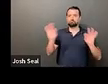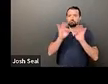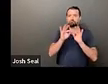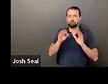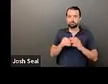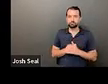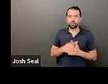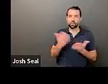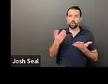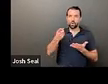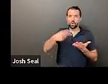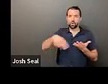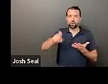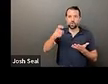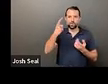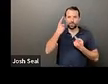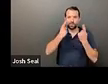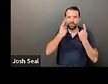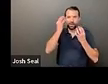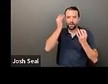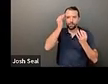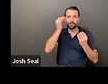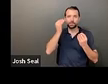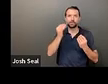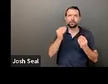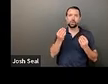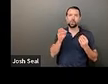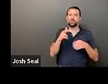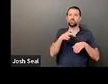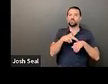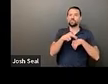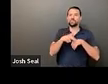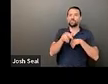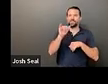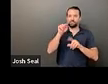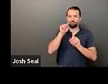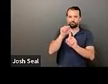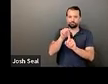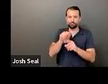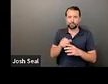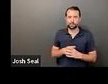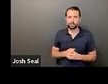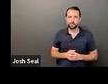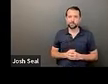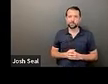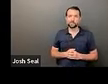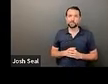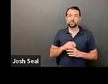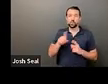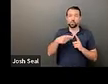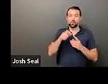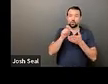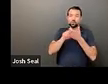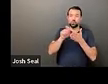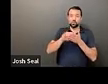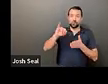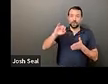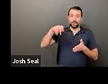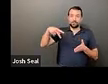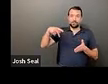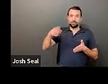to reference when you're writing your document, when you're writing your IEP, because that's what is going to make your